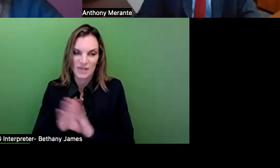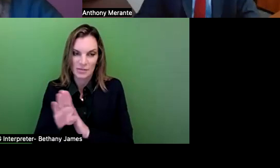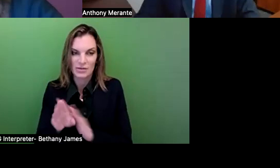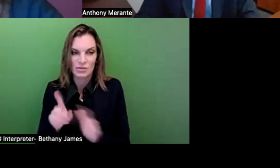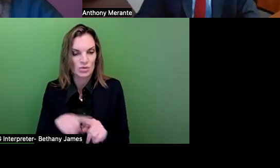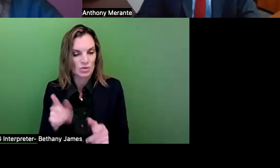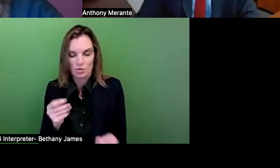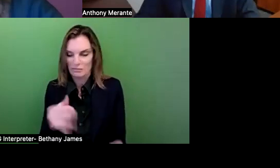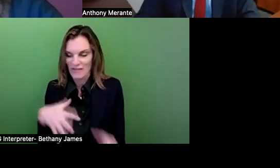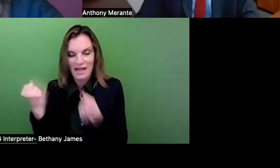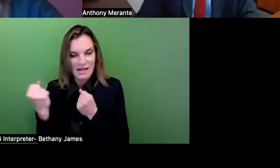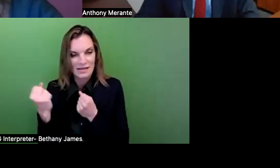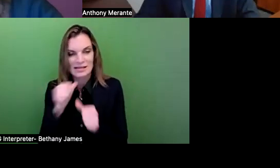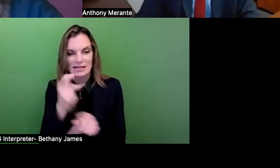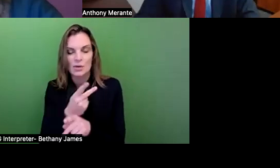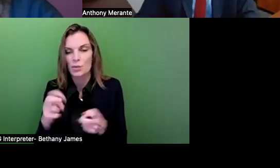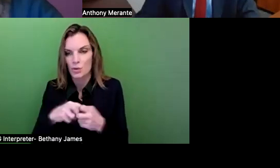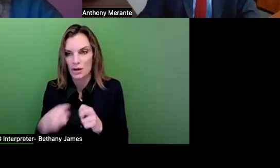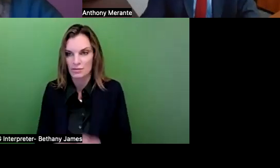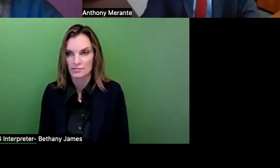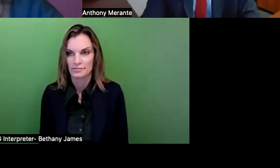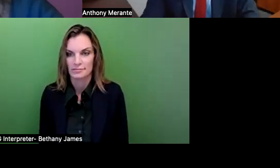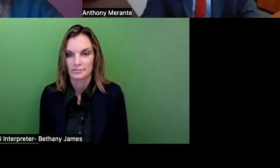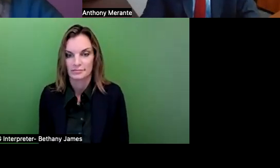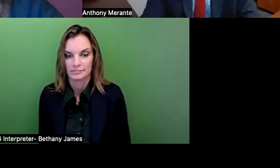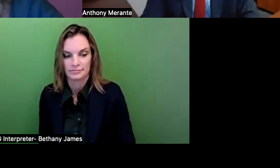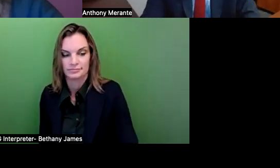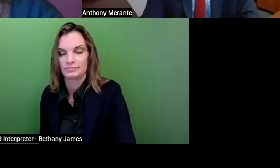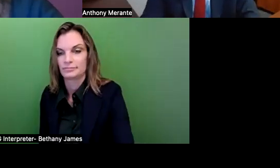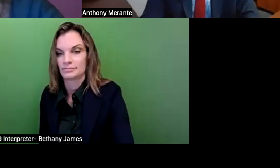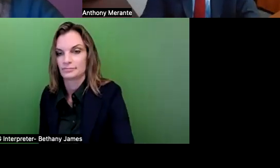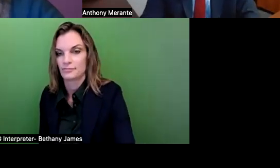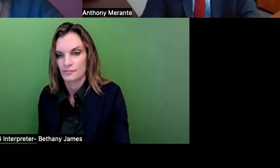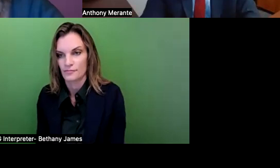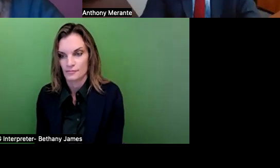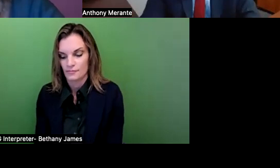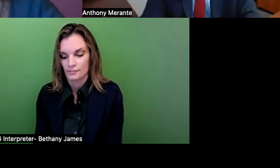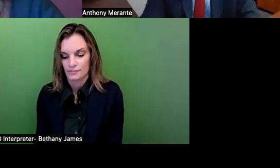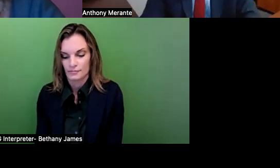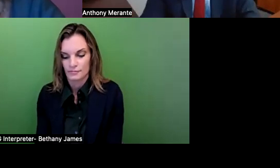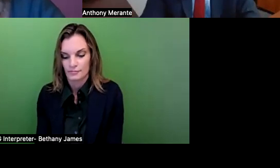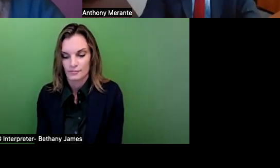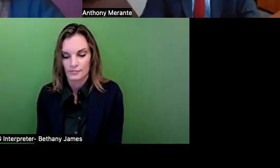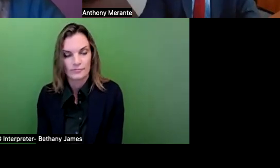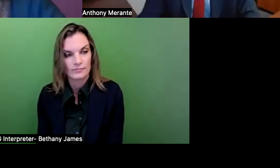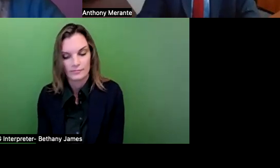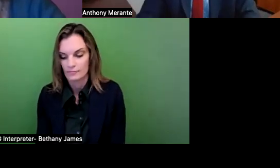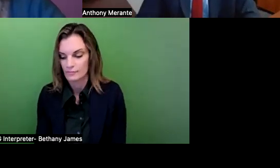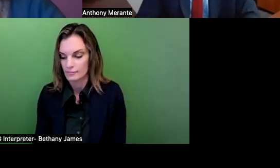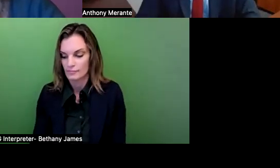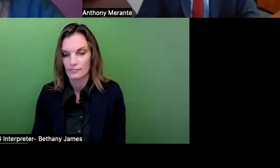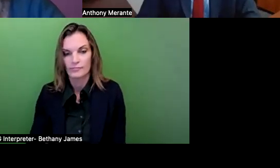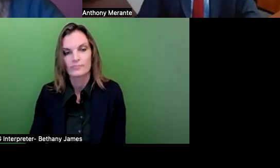fast without taking care of the problems at hand. Thank you. Mr. Merante,